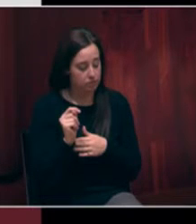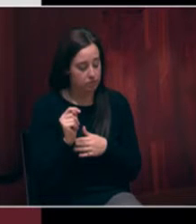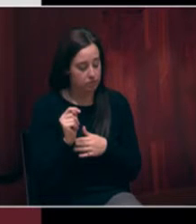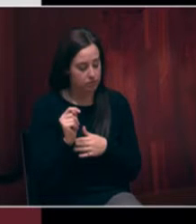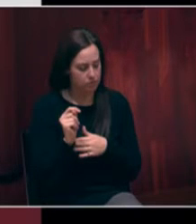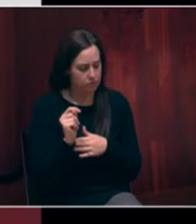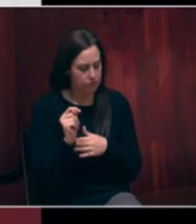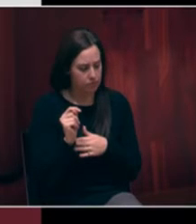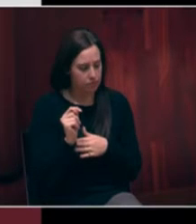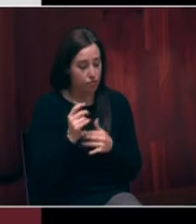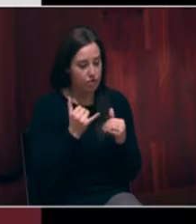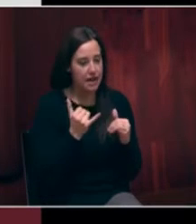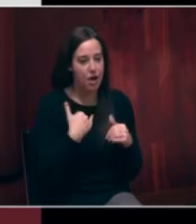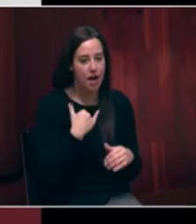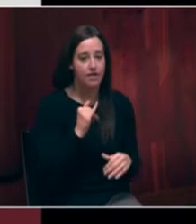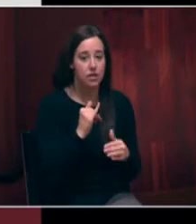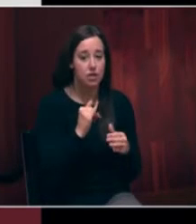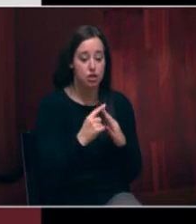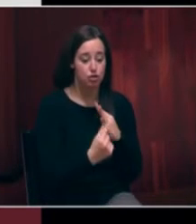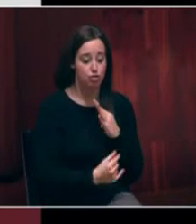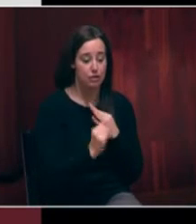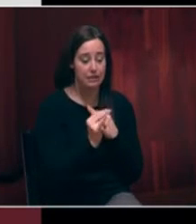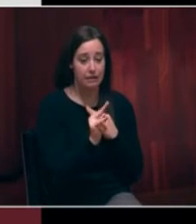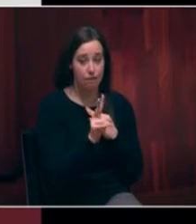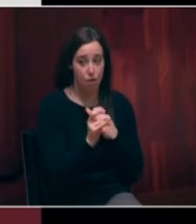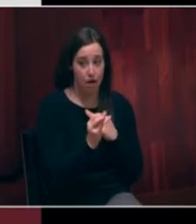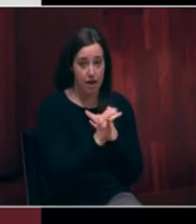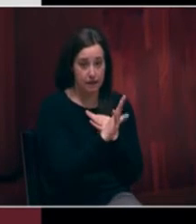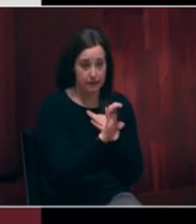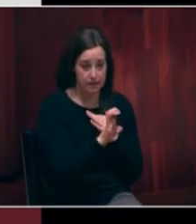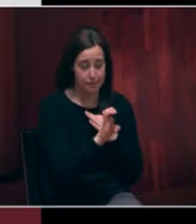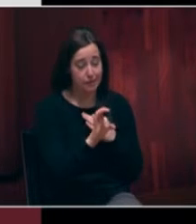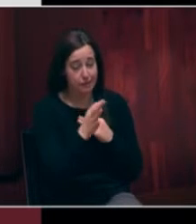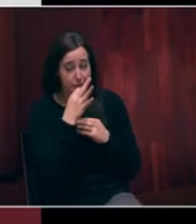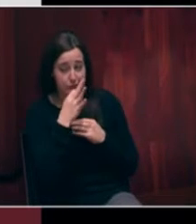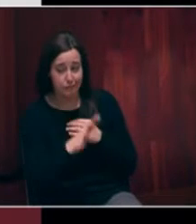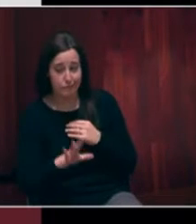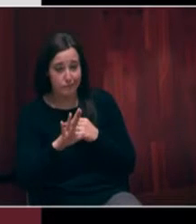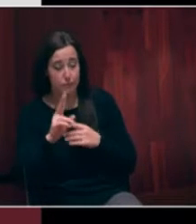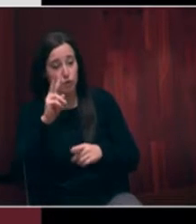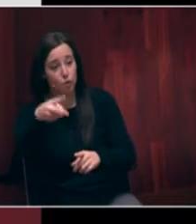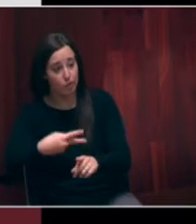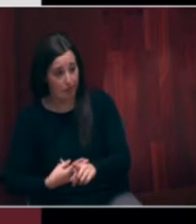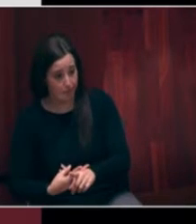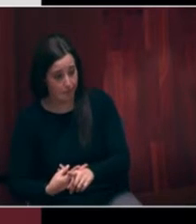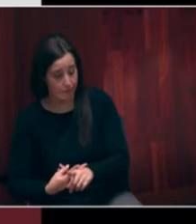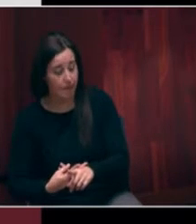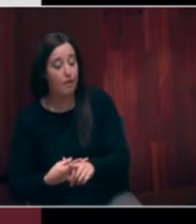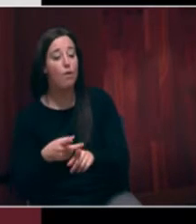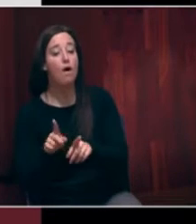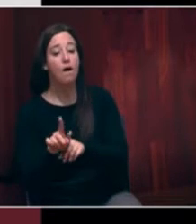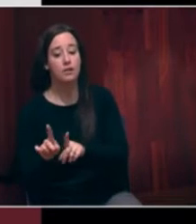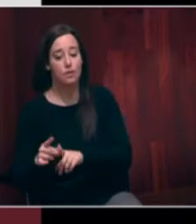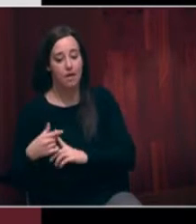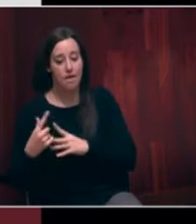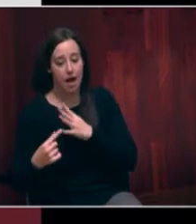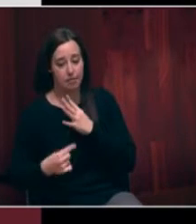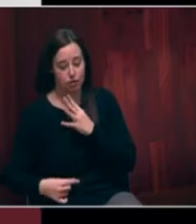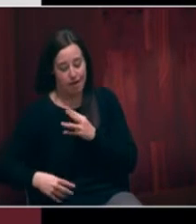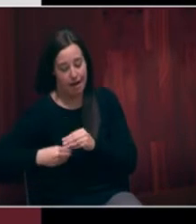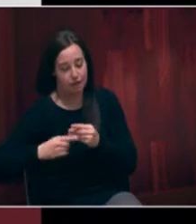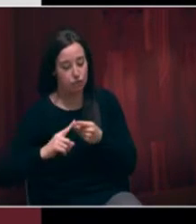the coming weeks, or roughly, I think, a month to 2 months at the latest, there'll also be an option to choose credit card. So if you are